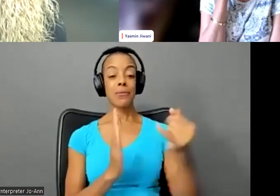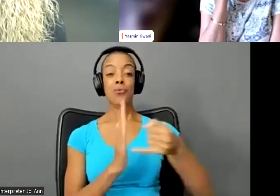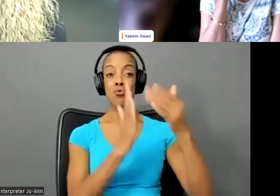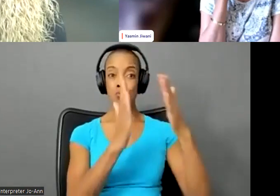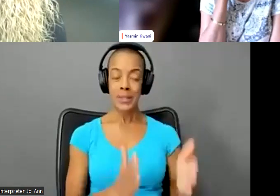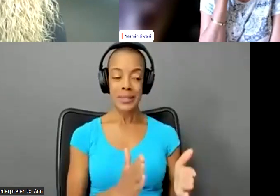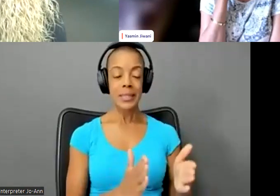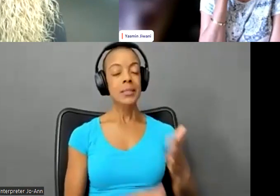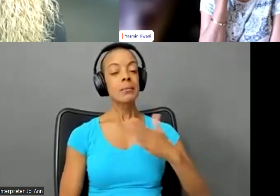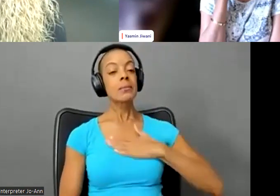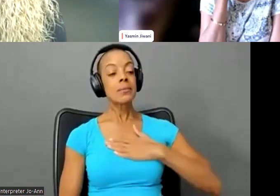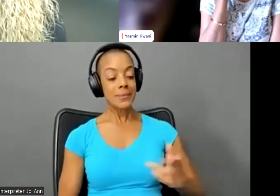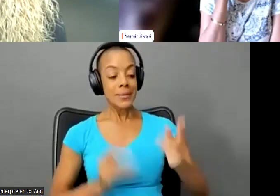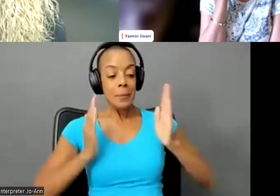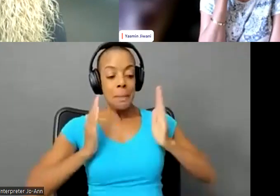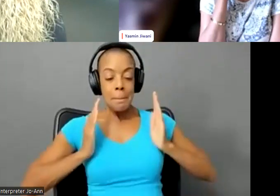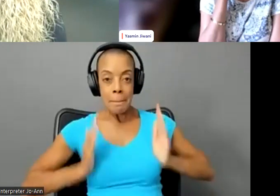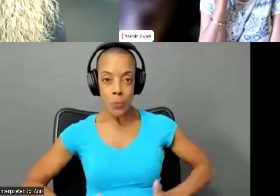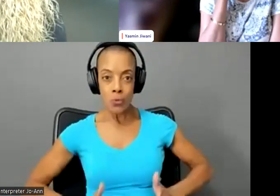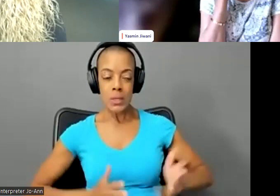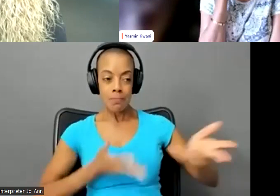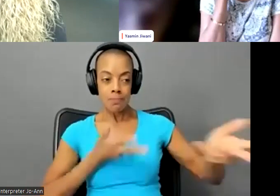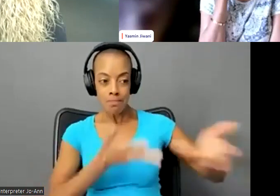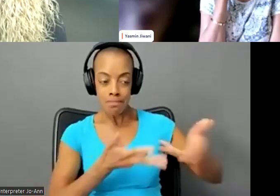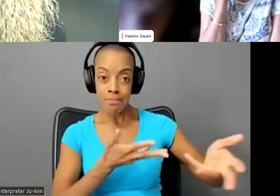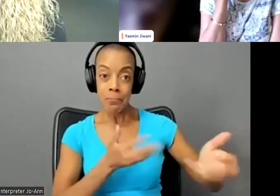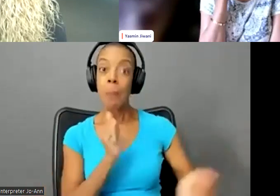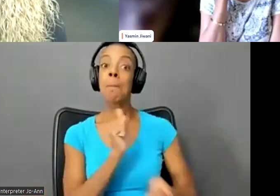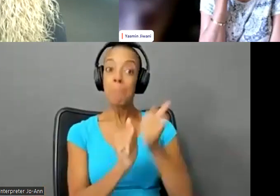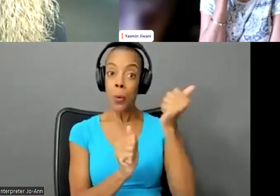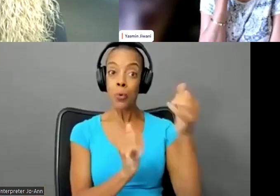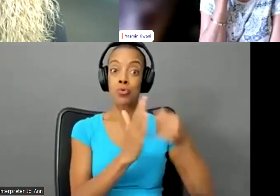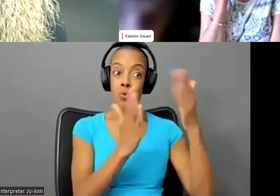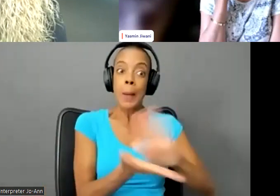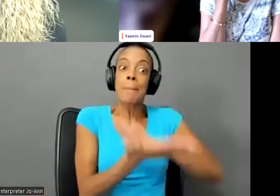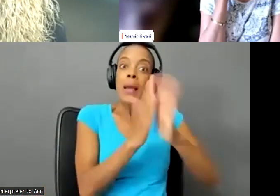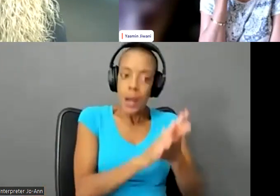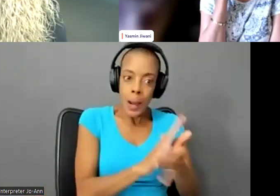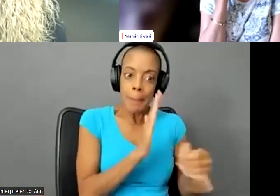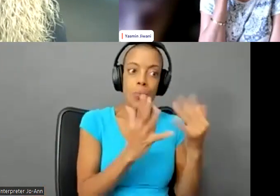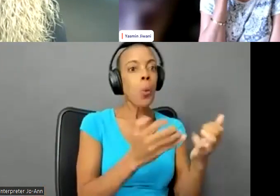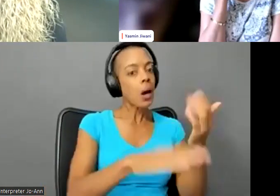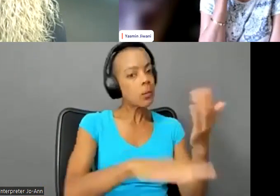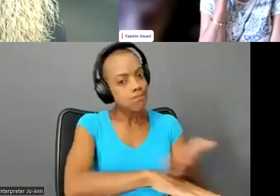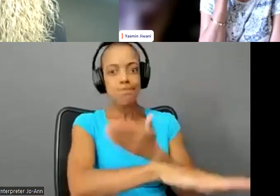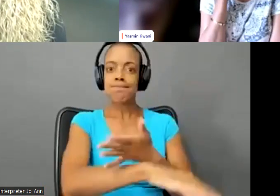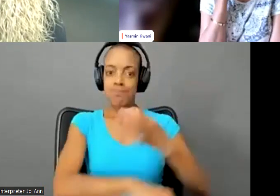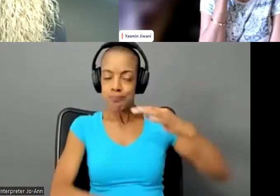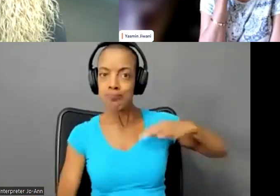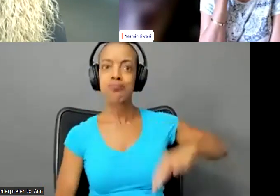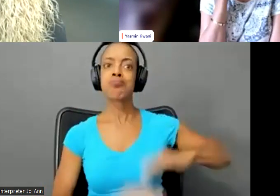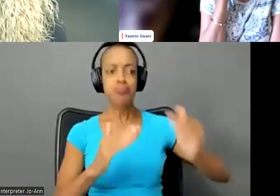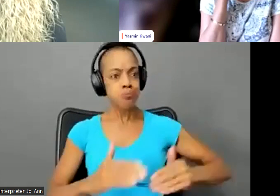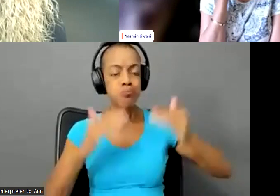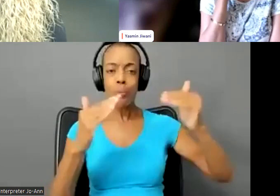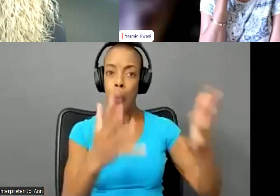journalists become journalists because they want to make the world a better place. They want to afflict the comfortable. And although